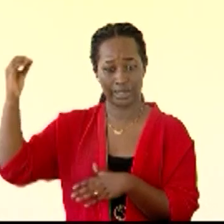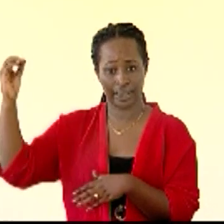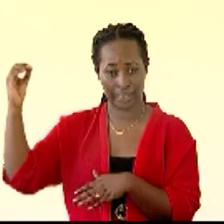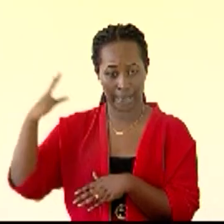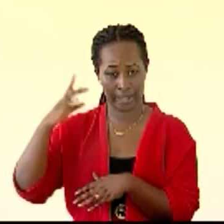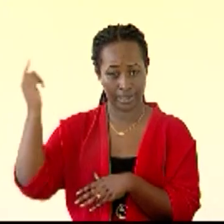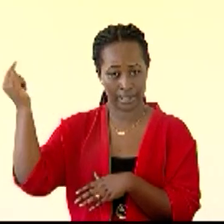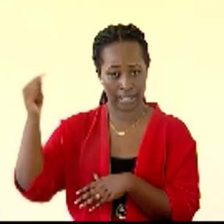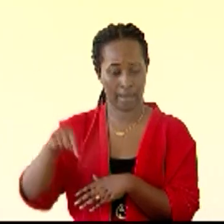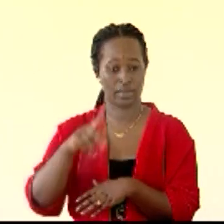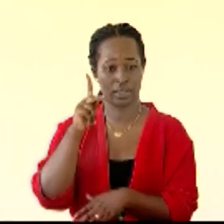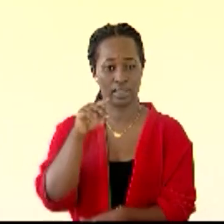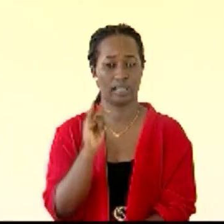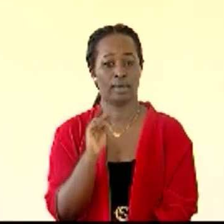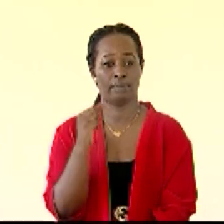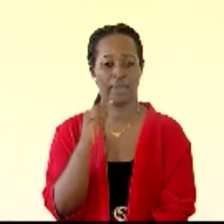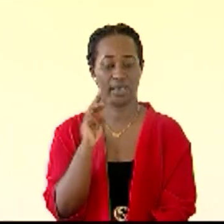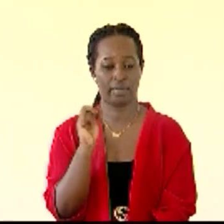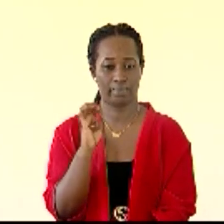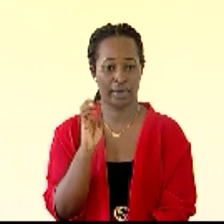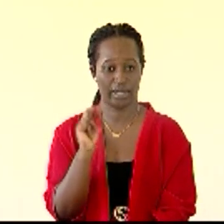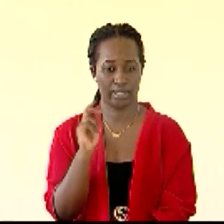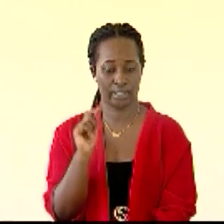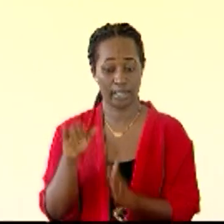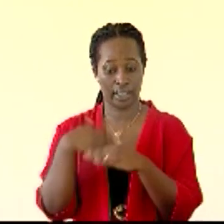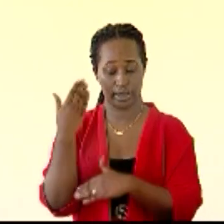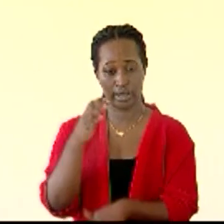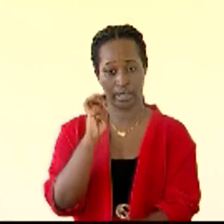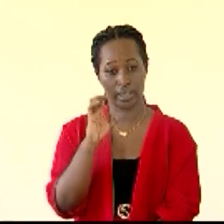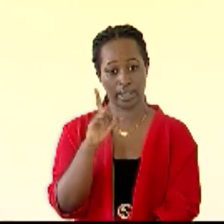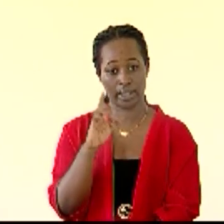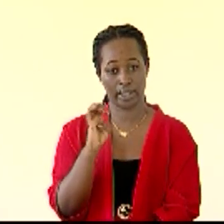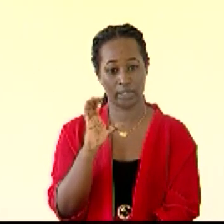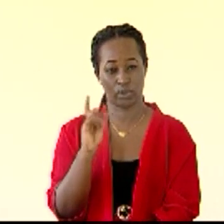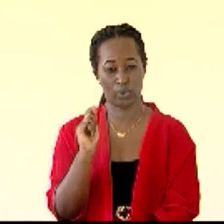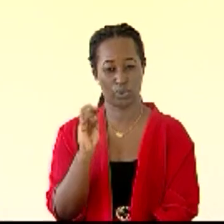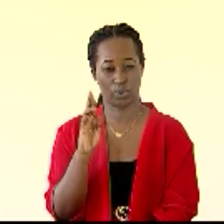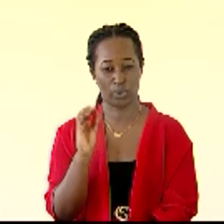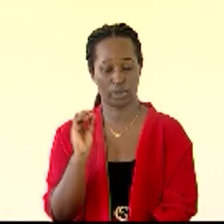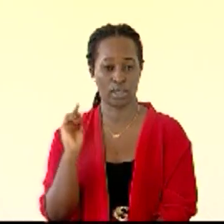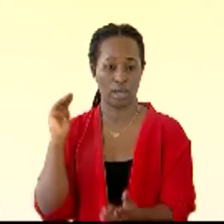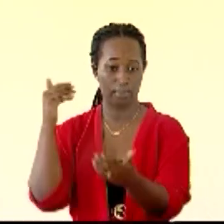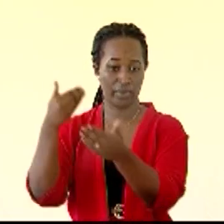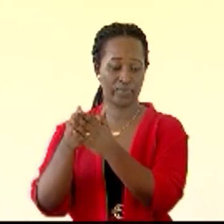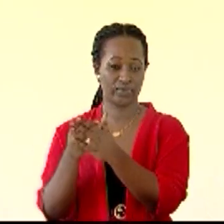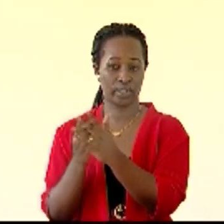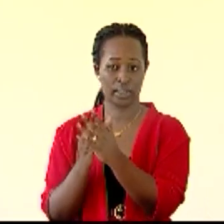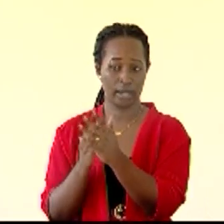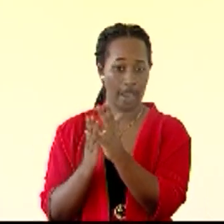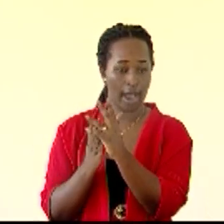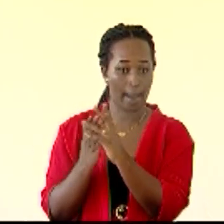pigment, the electrons get excited, move to higher energy levels, and then pass